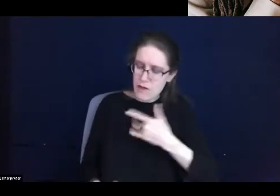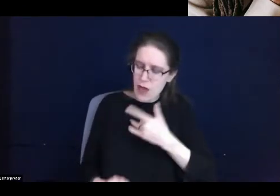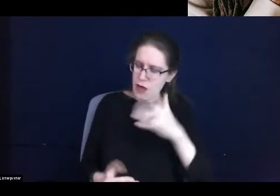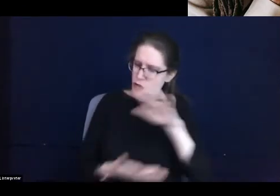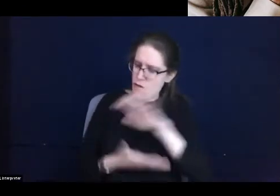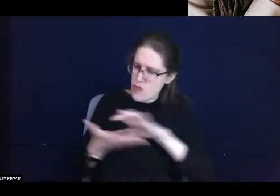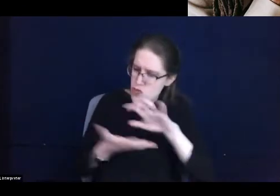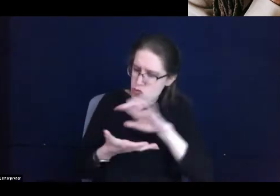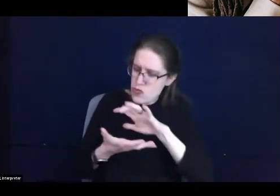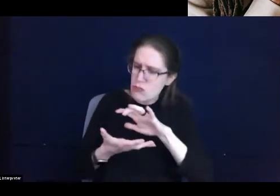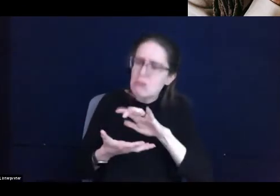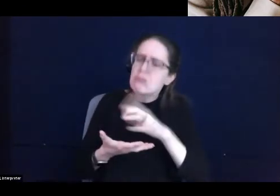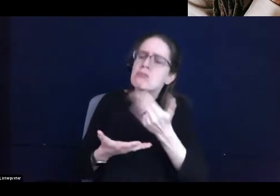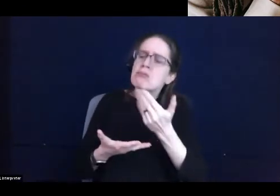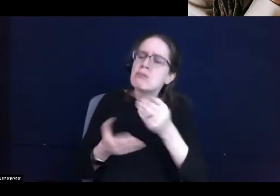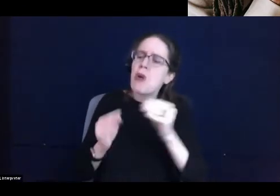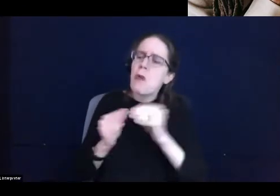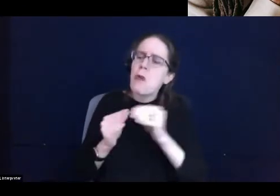that situation.